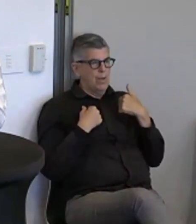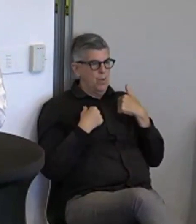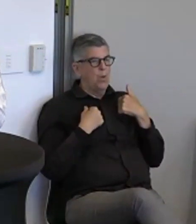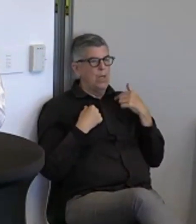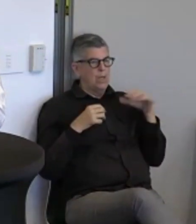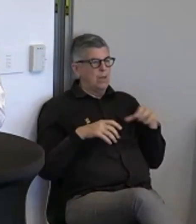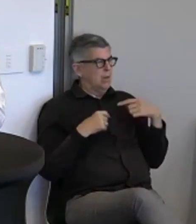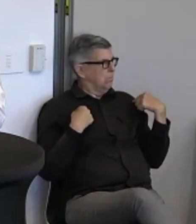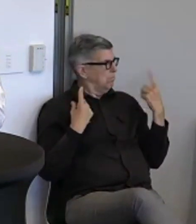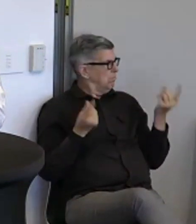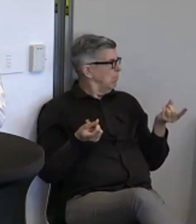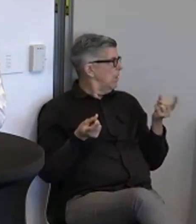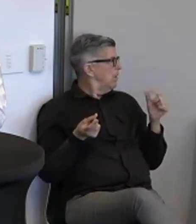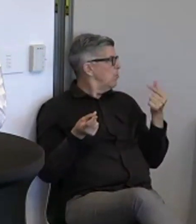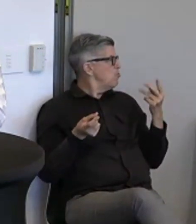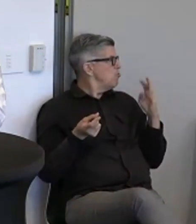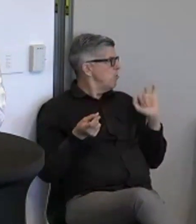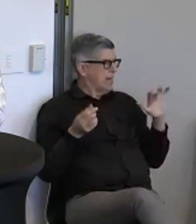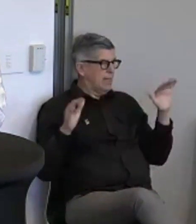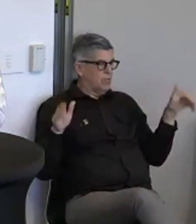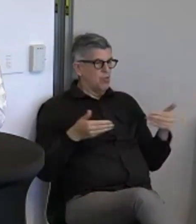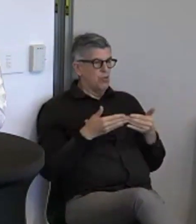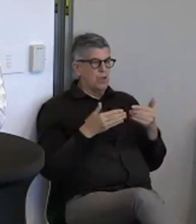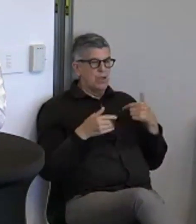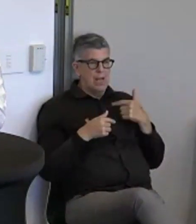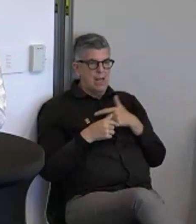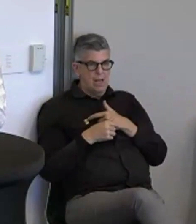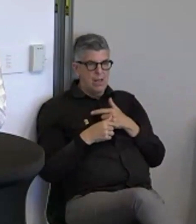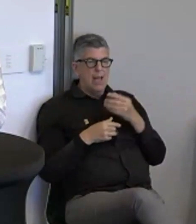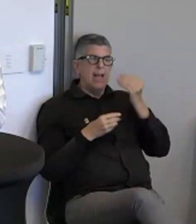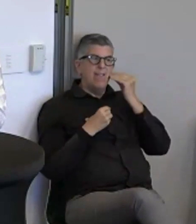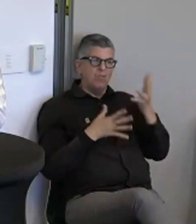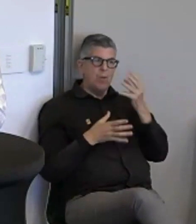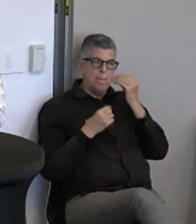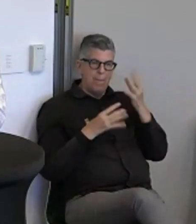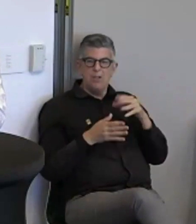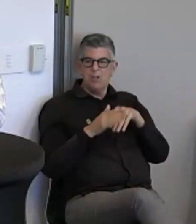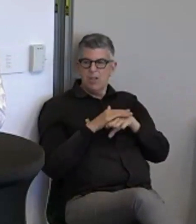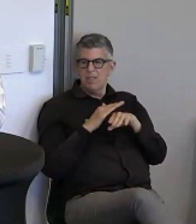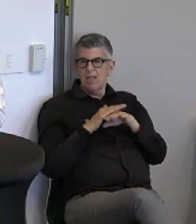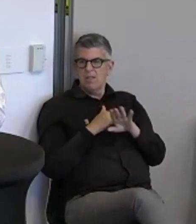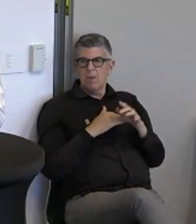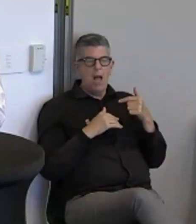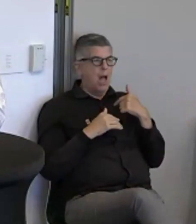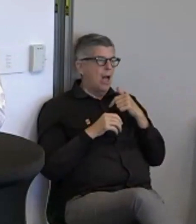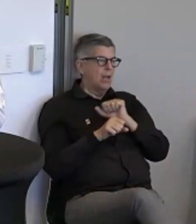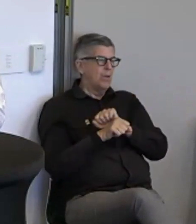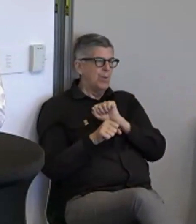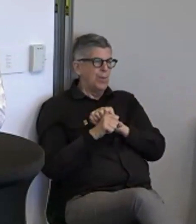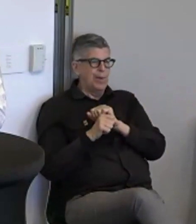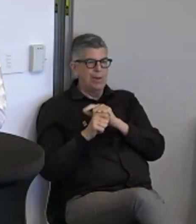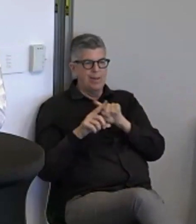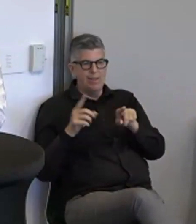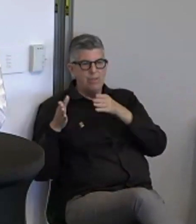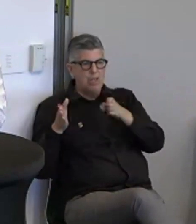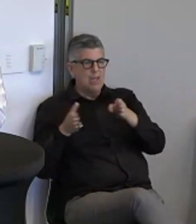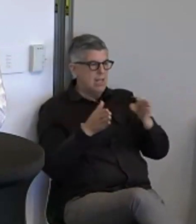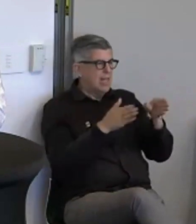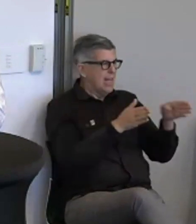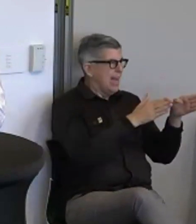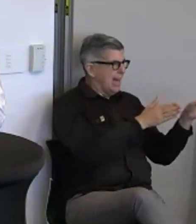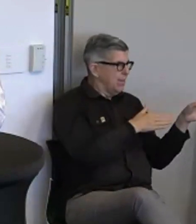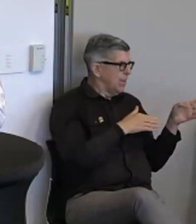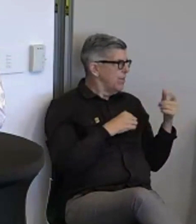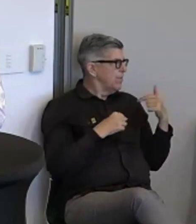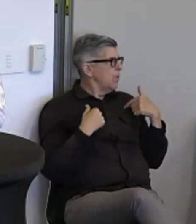When Greg introduced us, he talked about information accessibility, and I work in a lot of different areas. We all work across a lot of